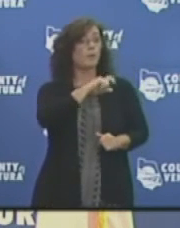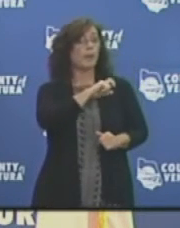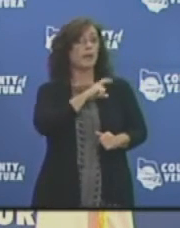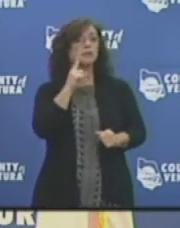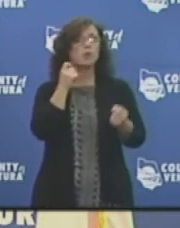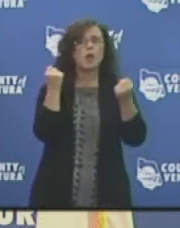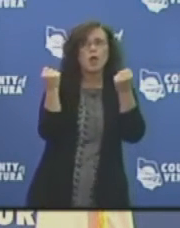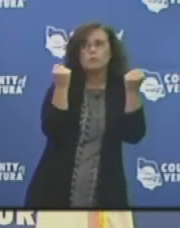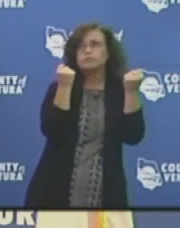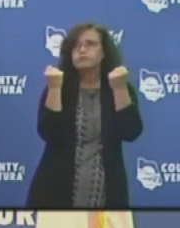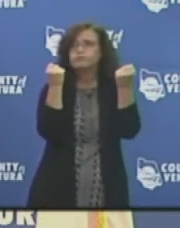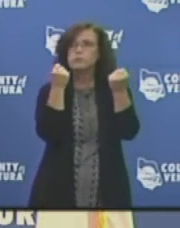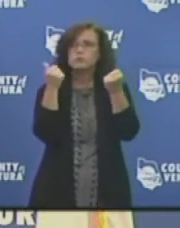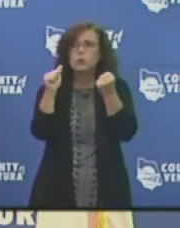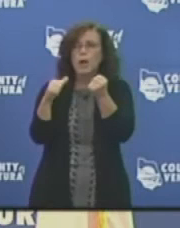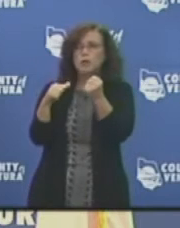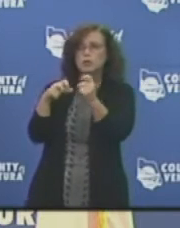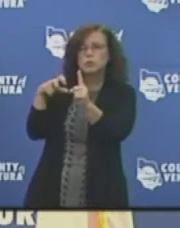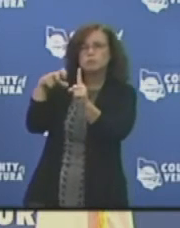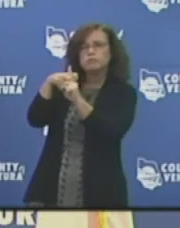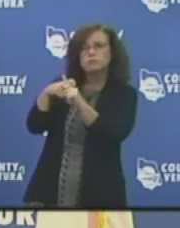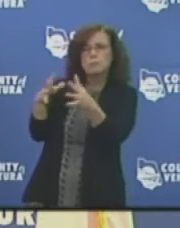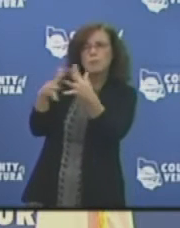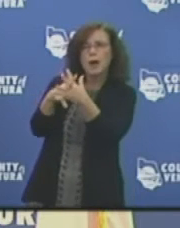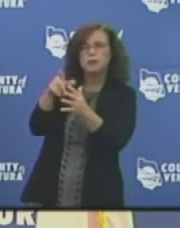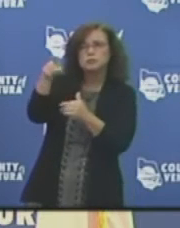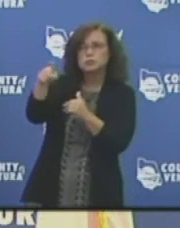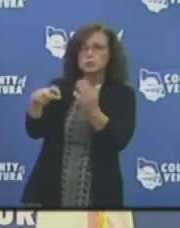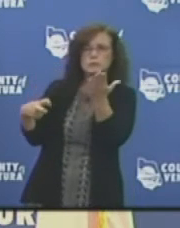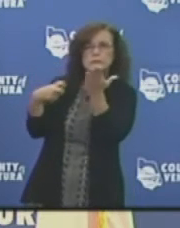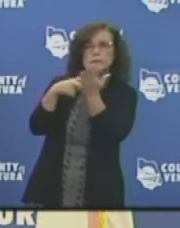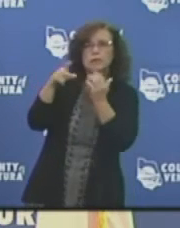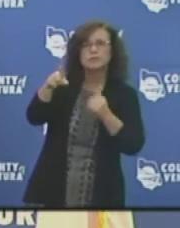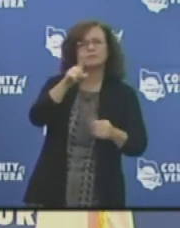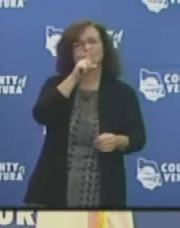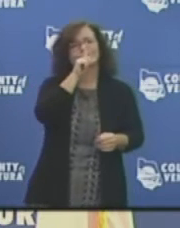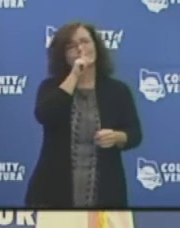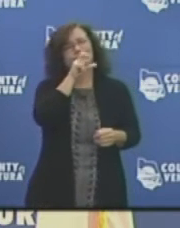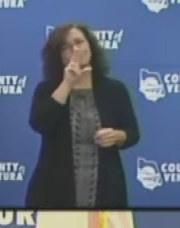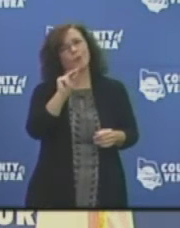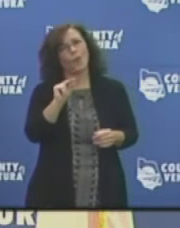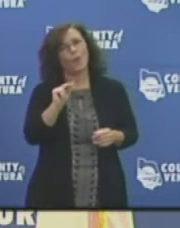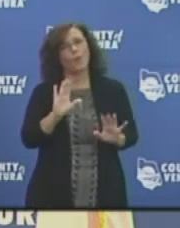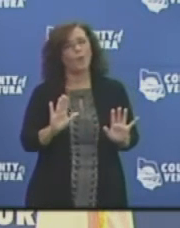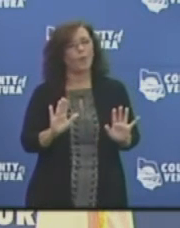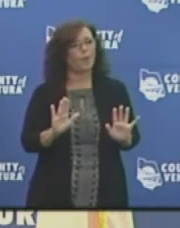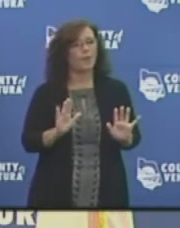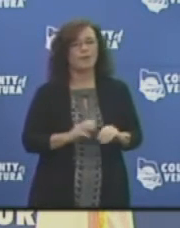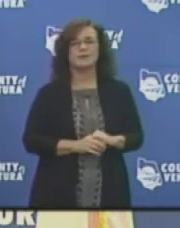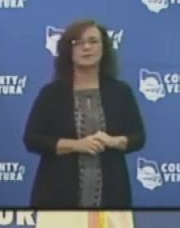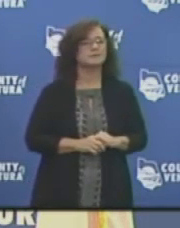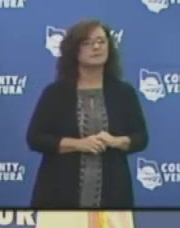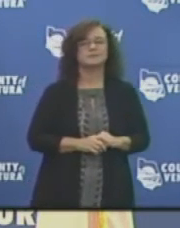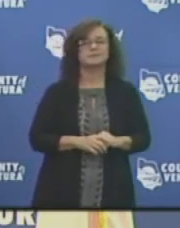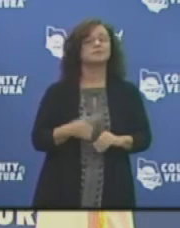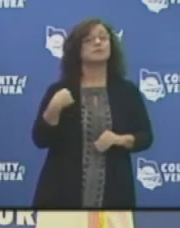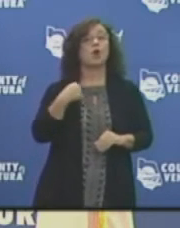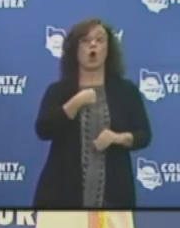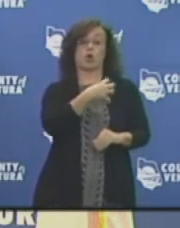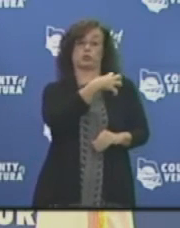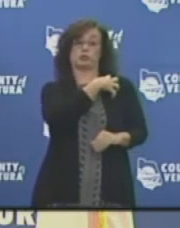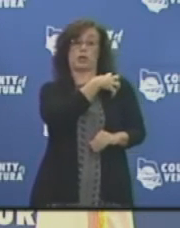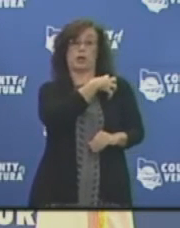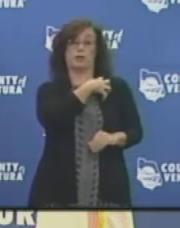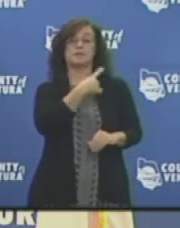to cite or arrest people outside their homes when they shouldn't be. Our sheriff said that our position on the